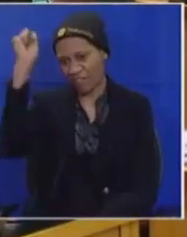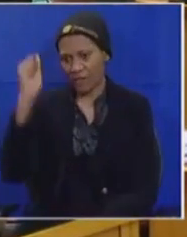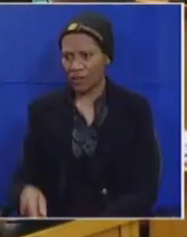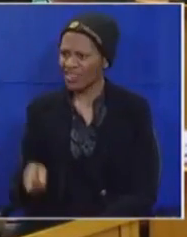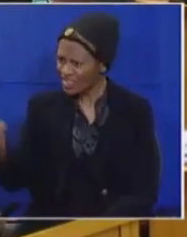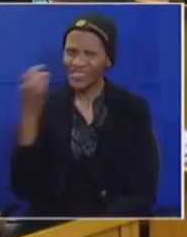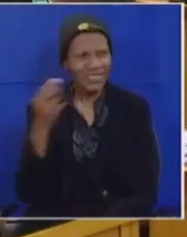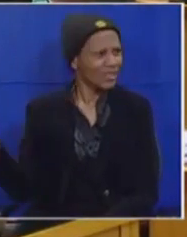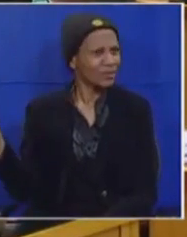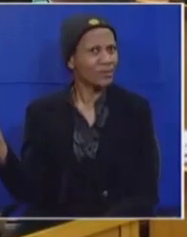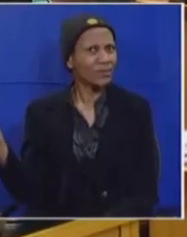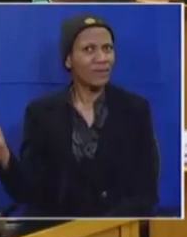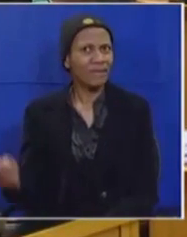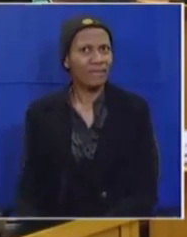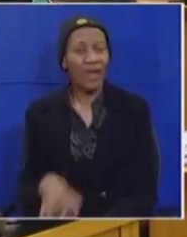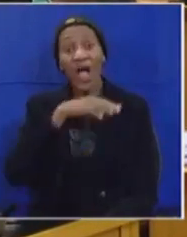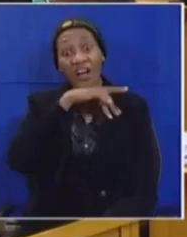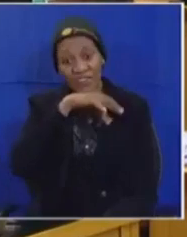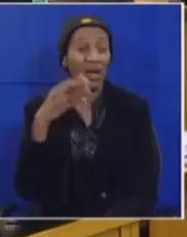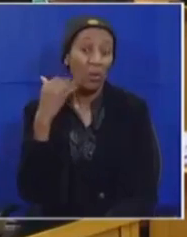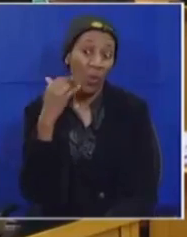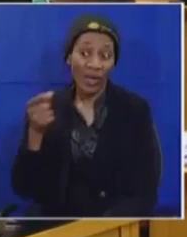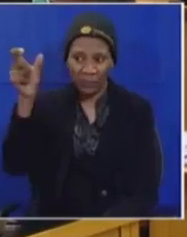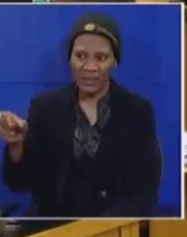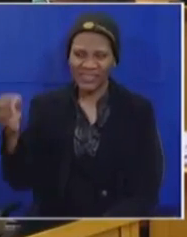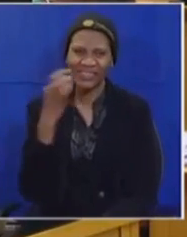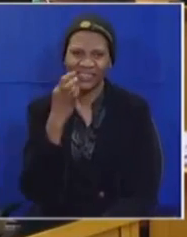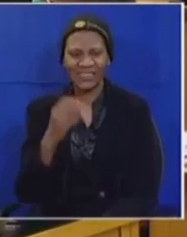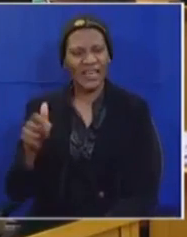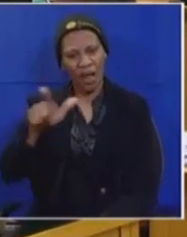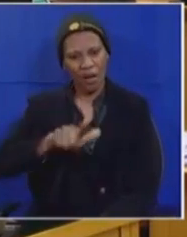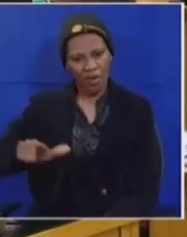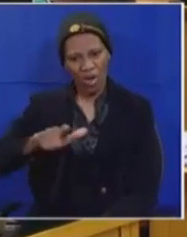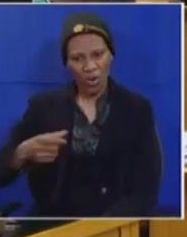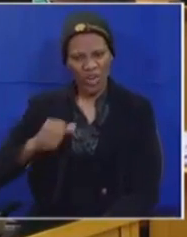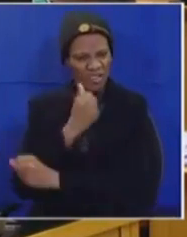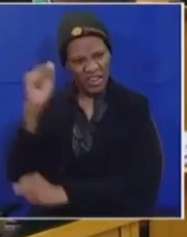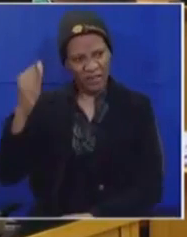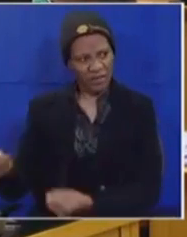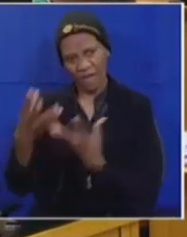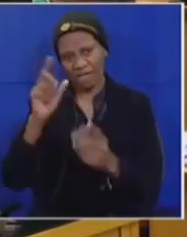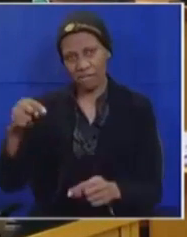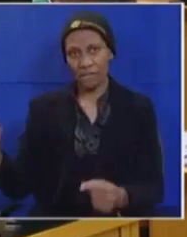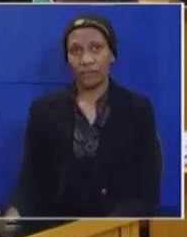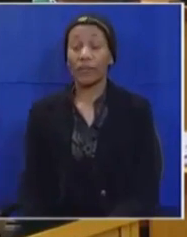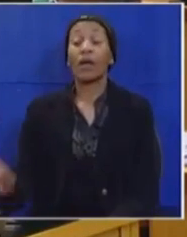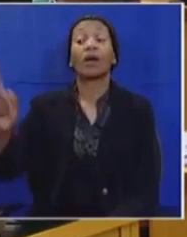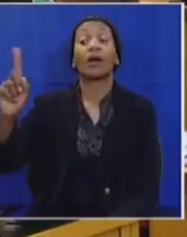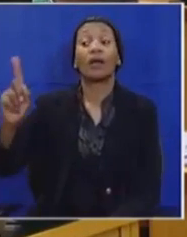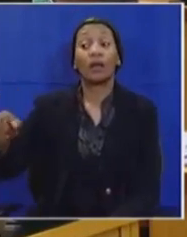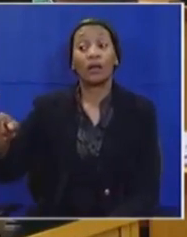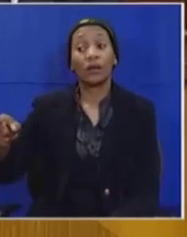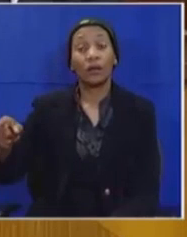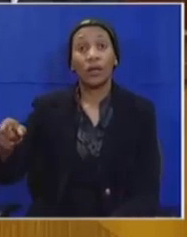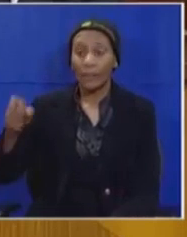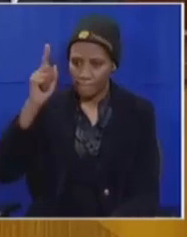threatened that. Honorable that member, Afrikaners, that Boera will not give off willingly. Honorable and you member, allow this. No. You should have in the first place rose to